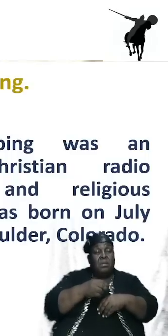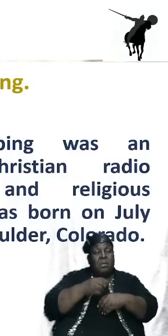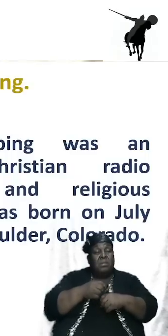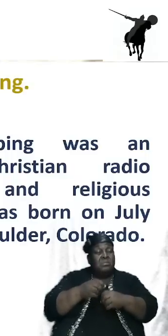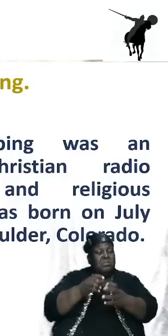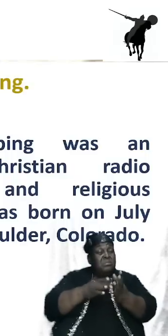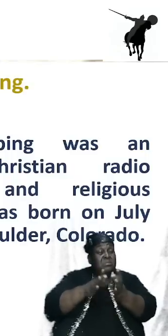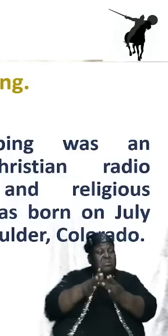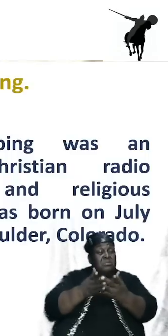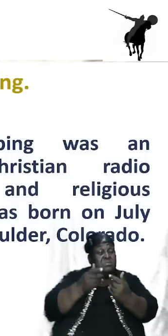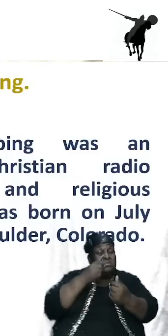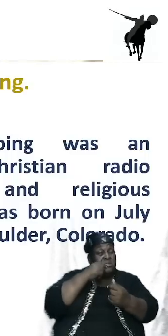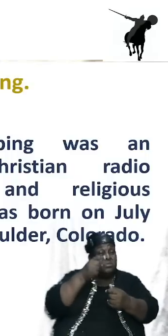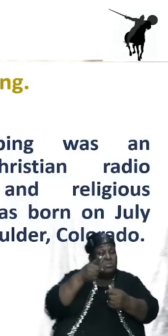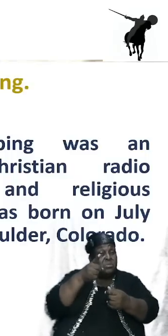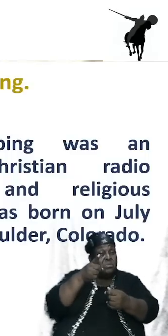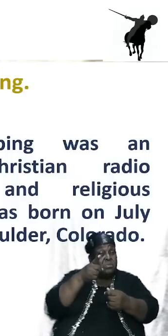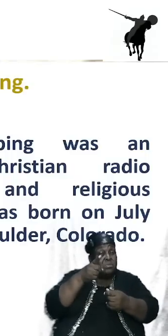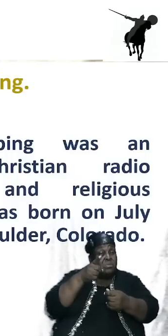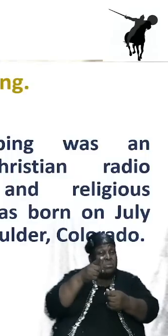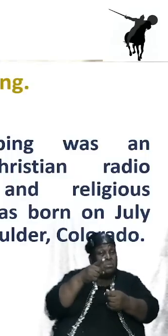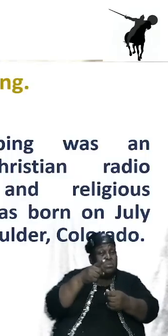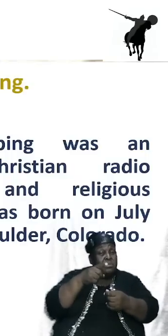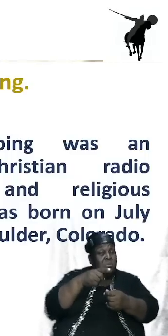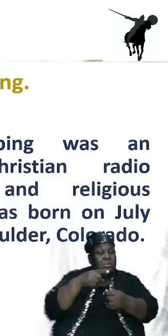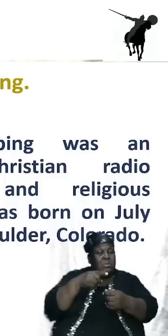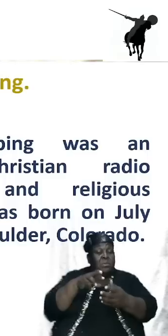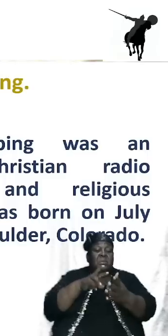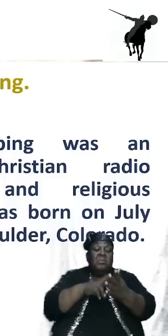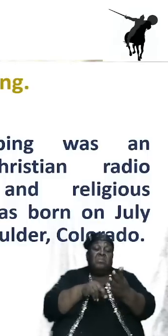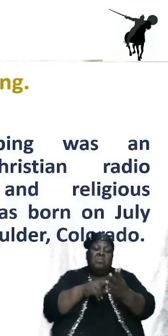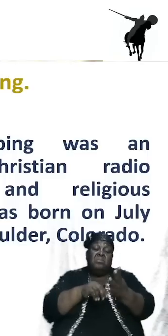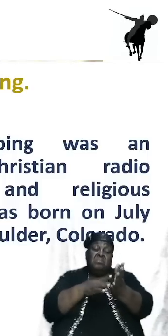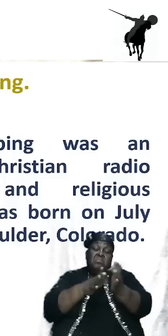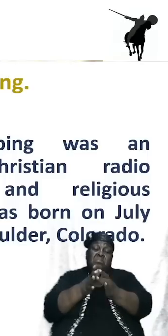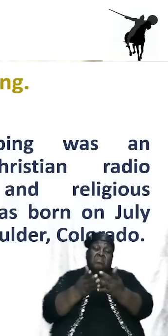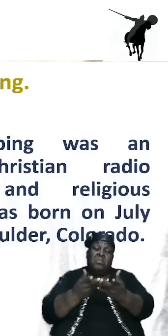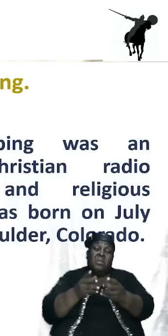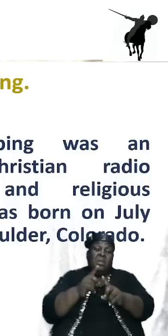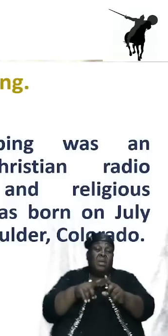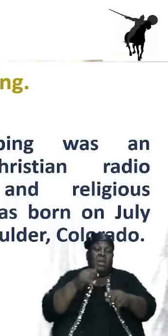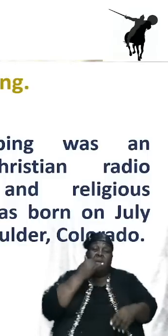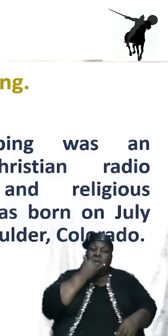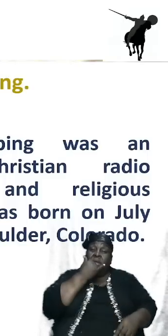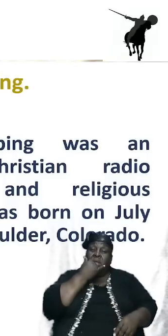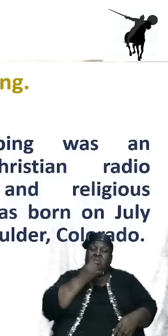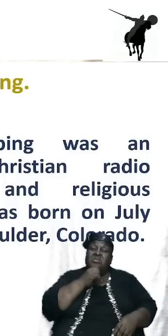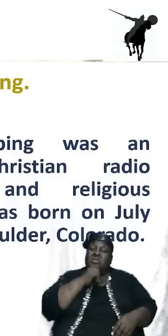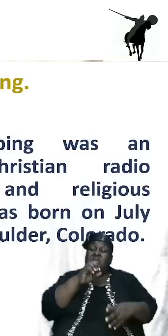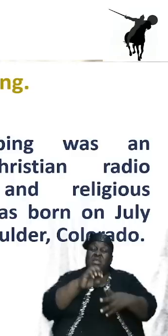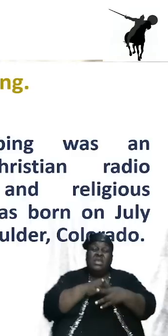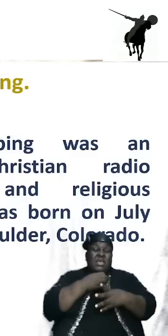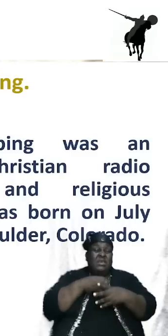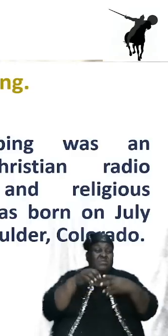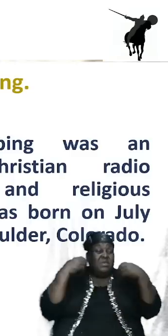you, you know, if you read your Bible, you can't go wrong. Not even the angels in heaven know when he's going to come back. But